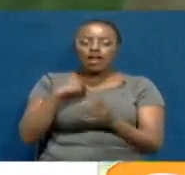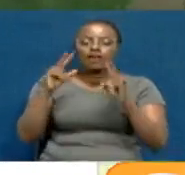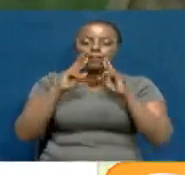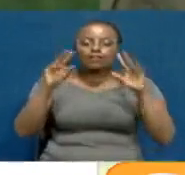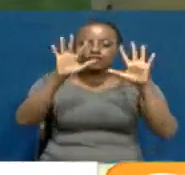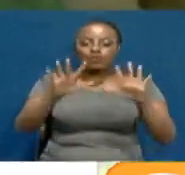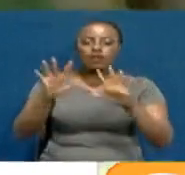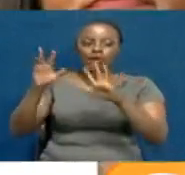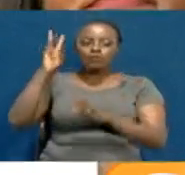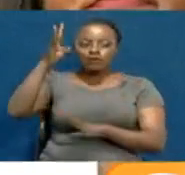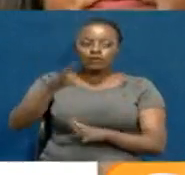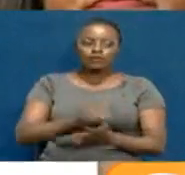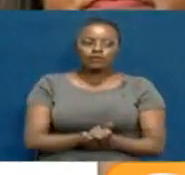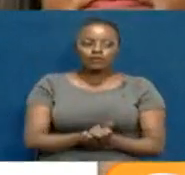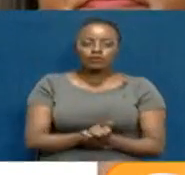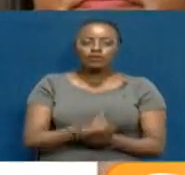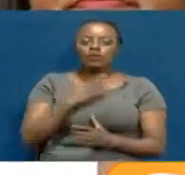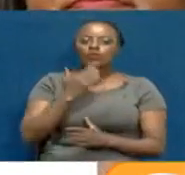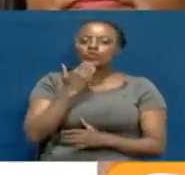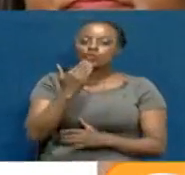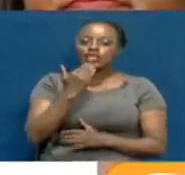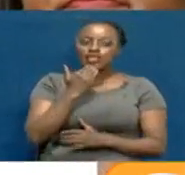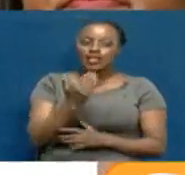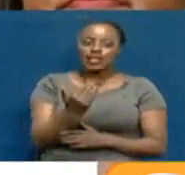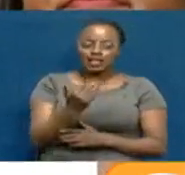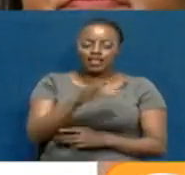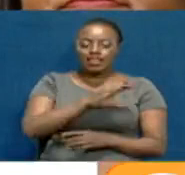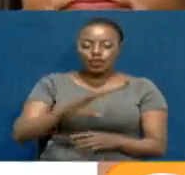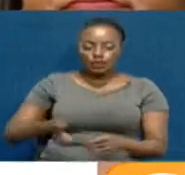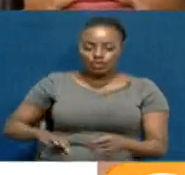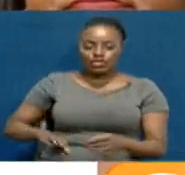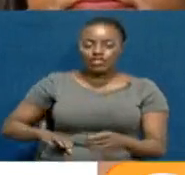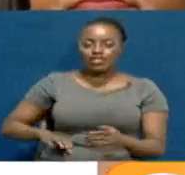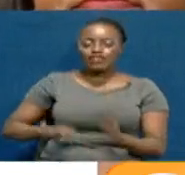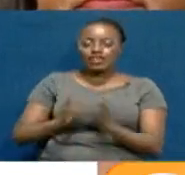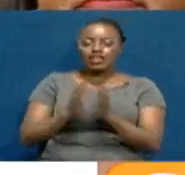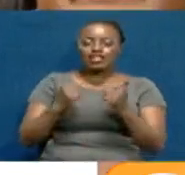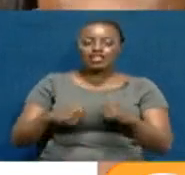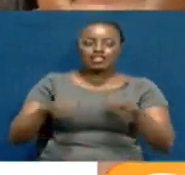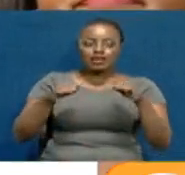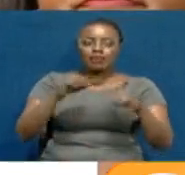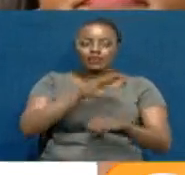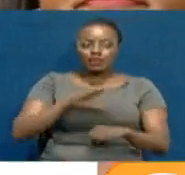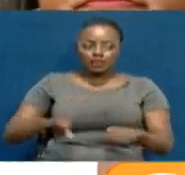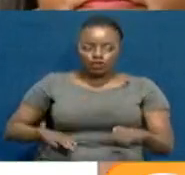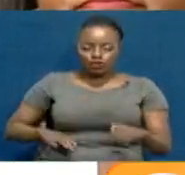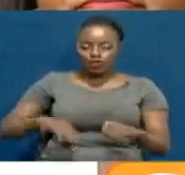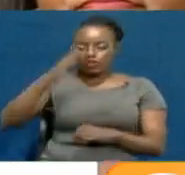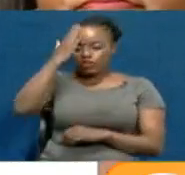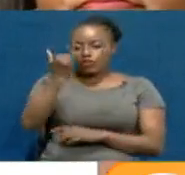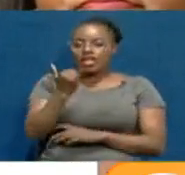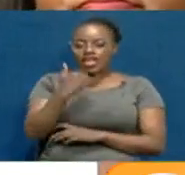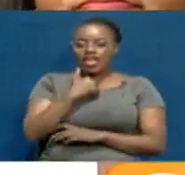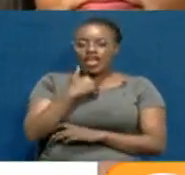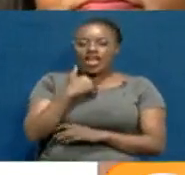campaign. I would like to thank the commission and the chairman of the commission for having been